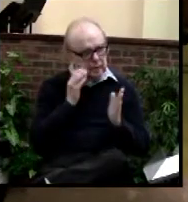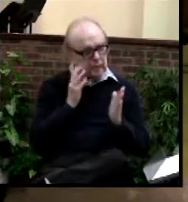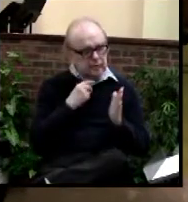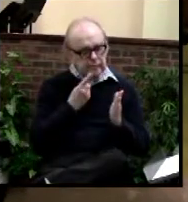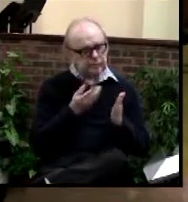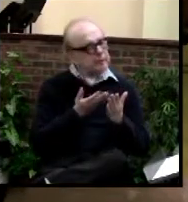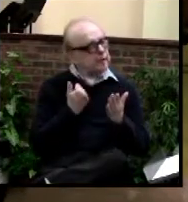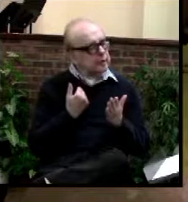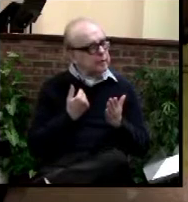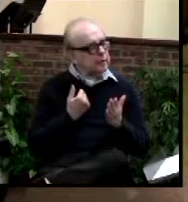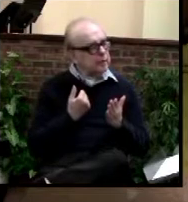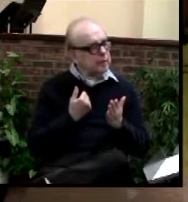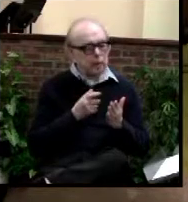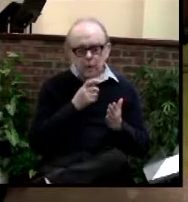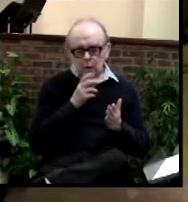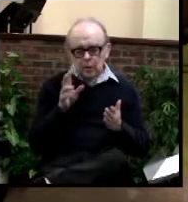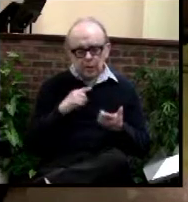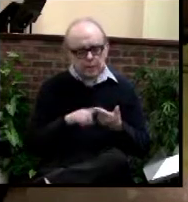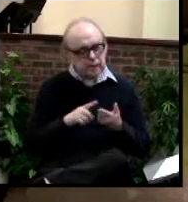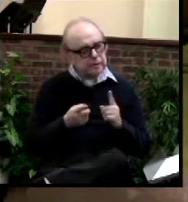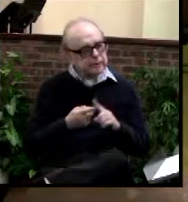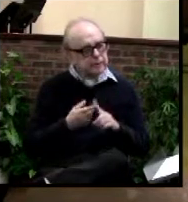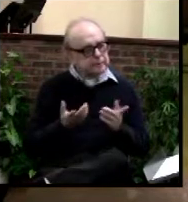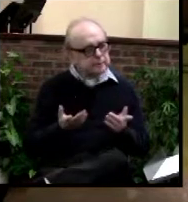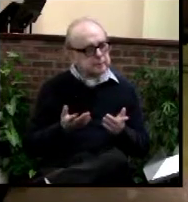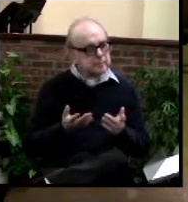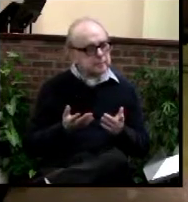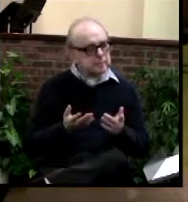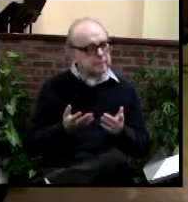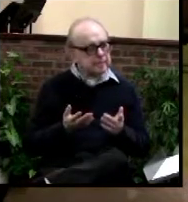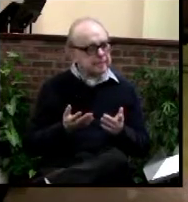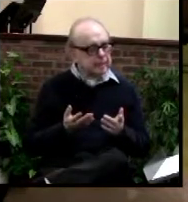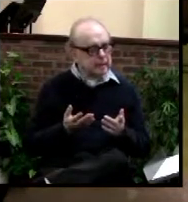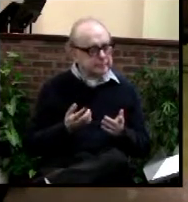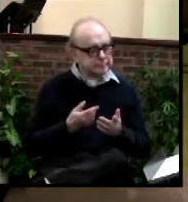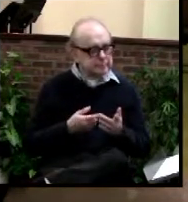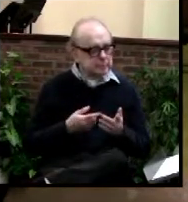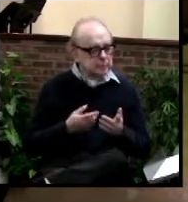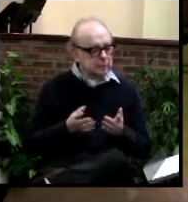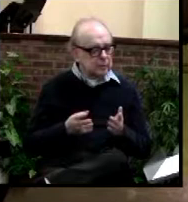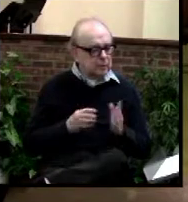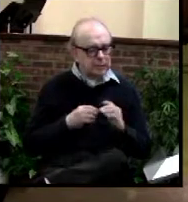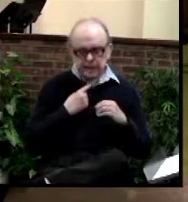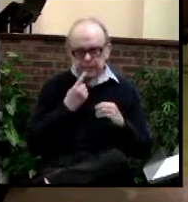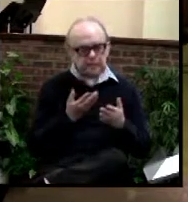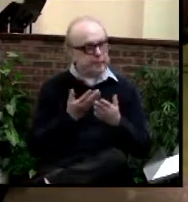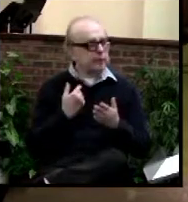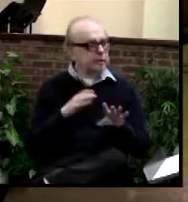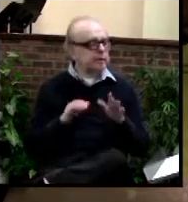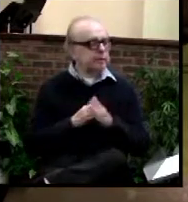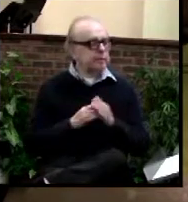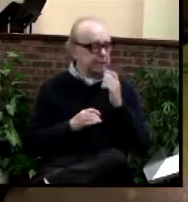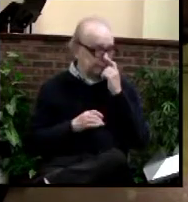Who are they friends with? Okay? And what have they posted? And sometimes we need to do this.